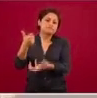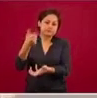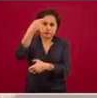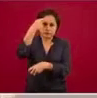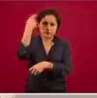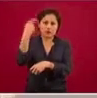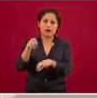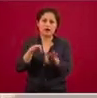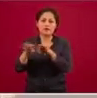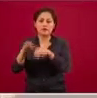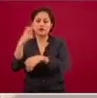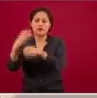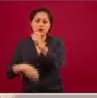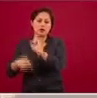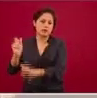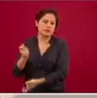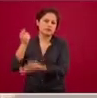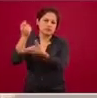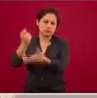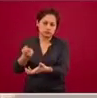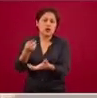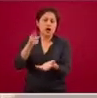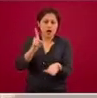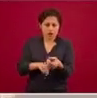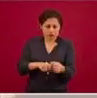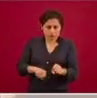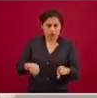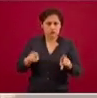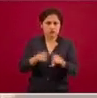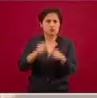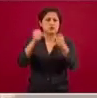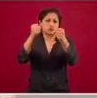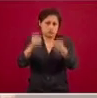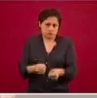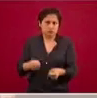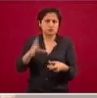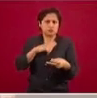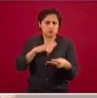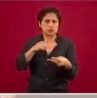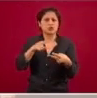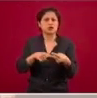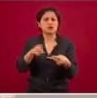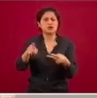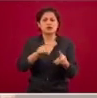are being hired on a basis that we call by specific work.